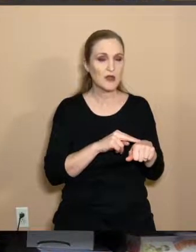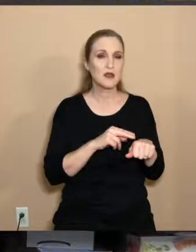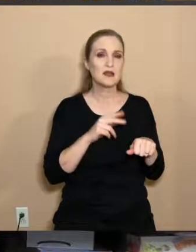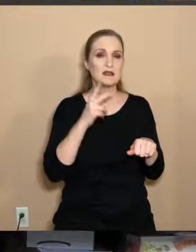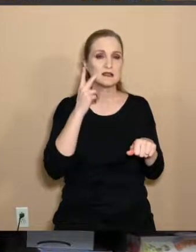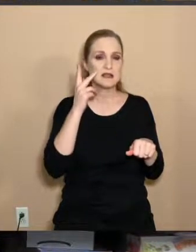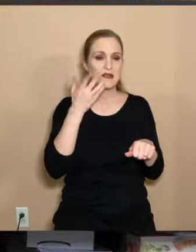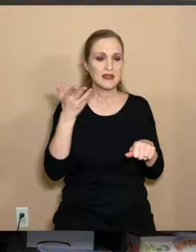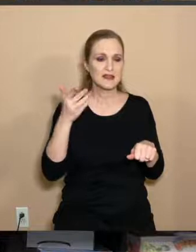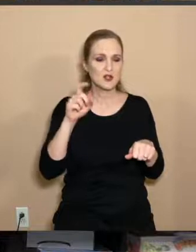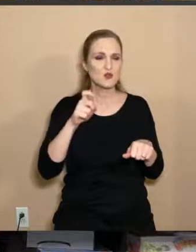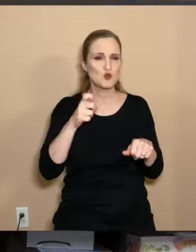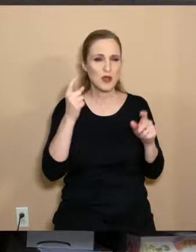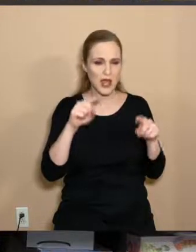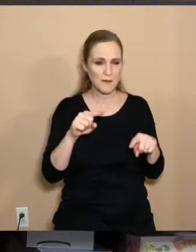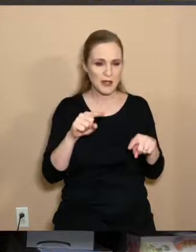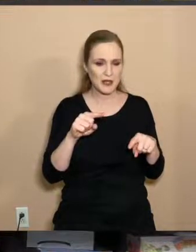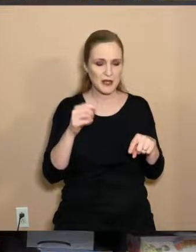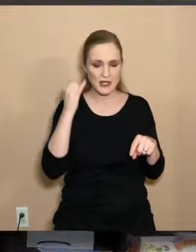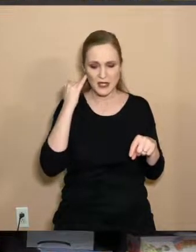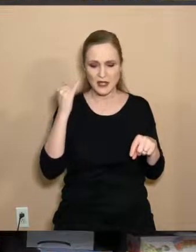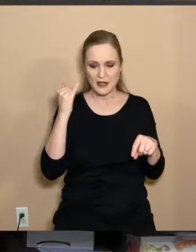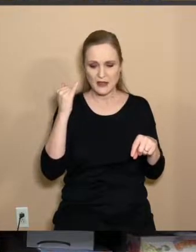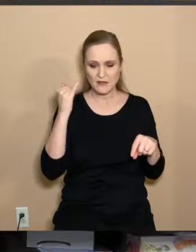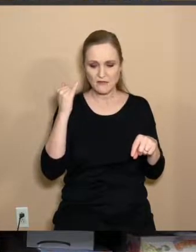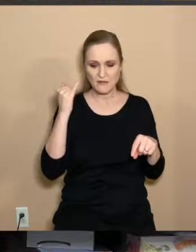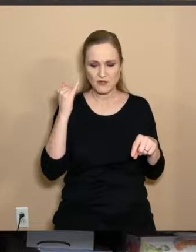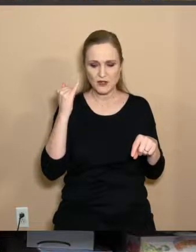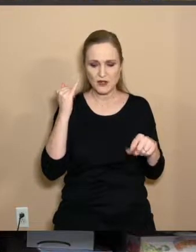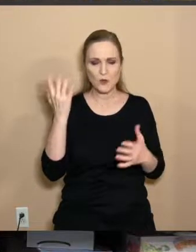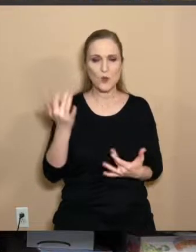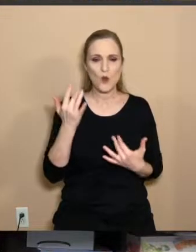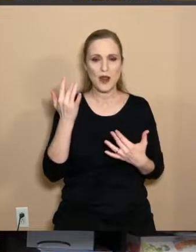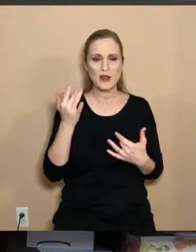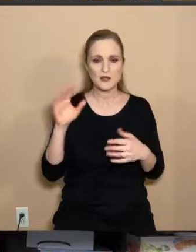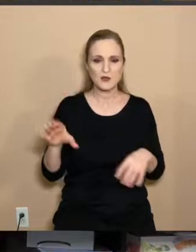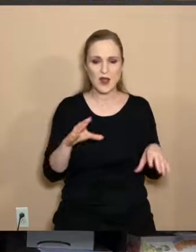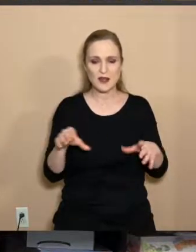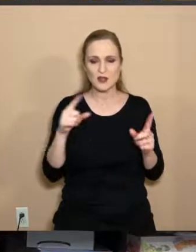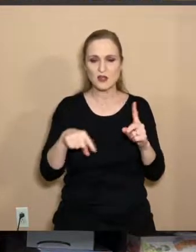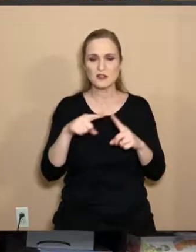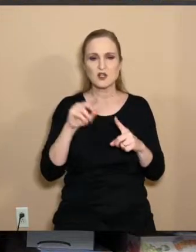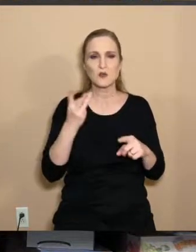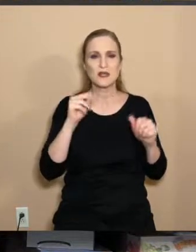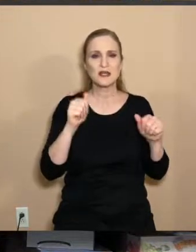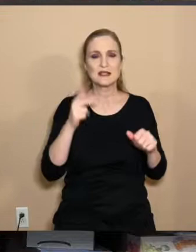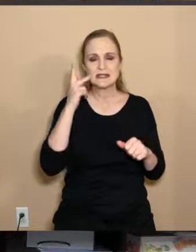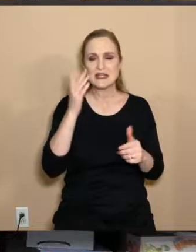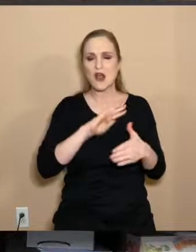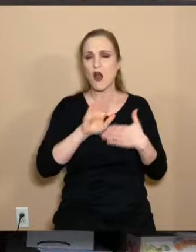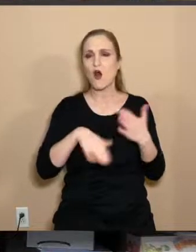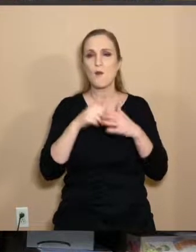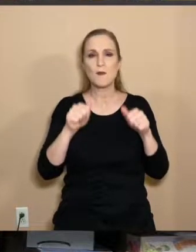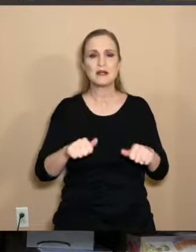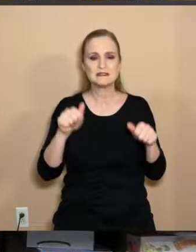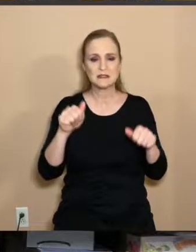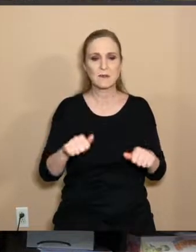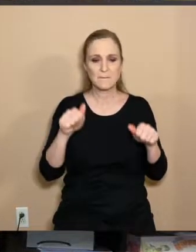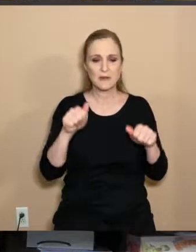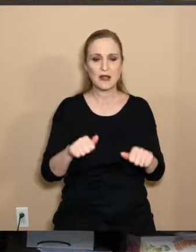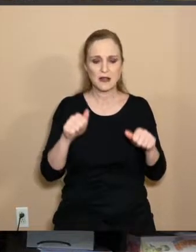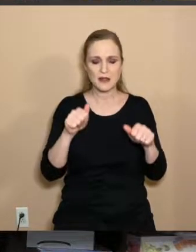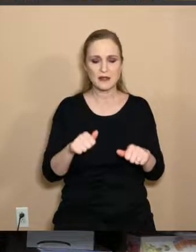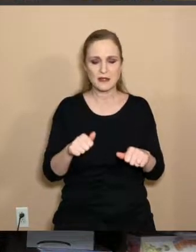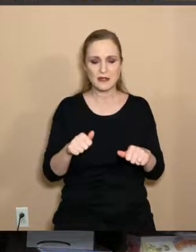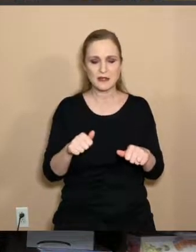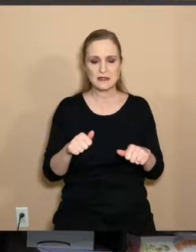But if we wait to act until we can foresee all possibilities, until we think